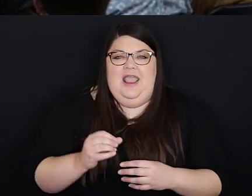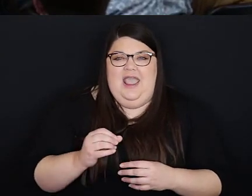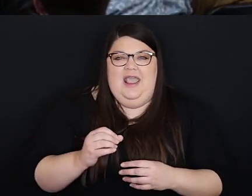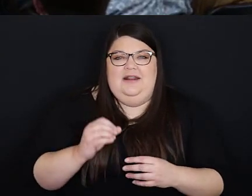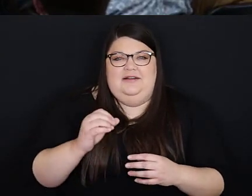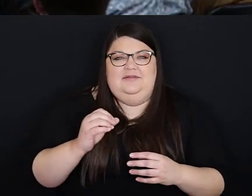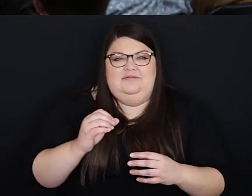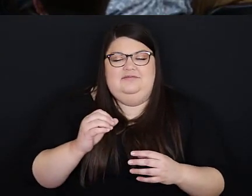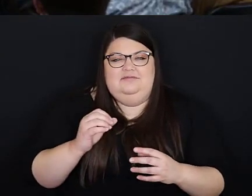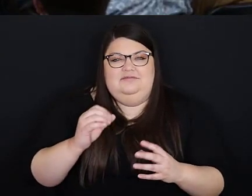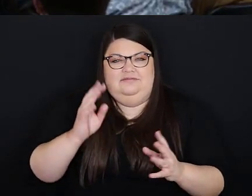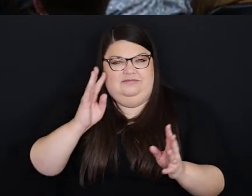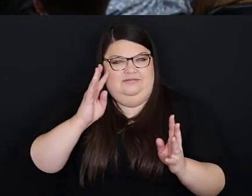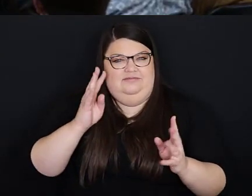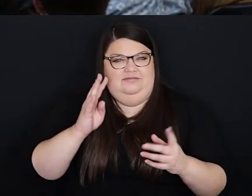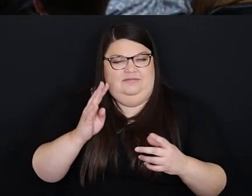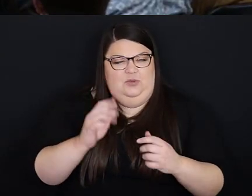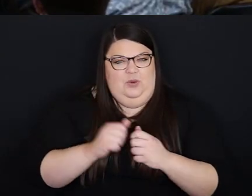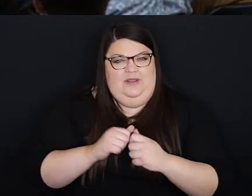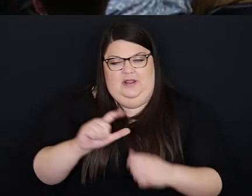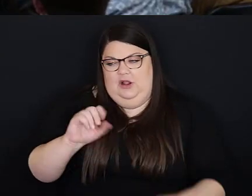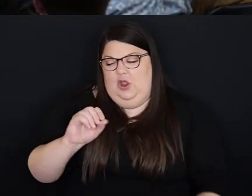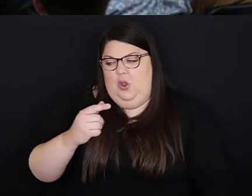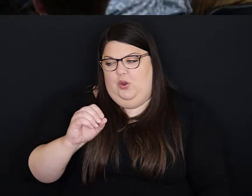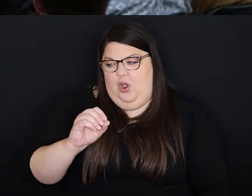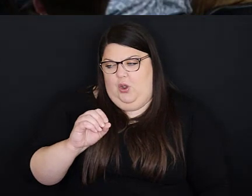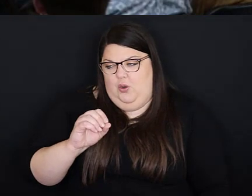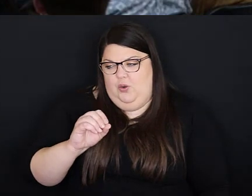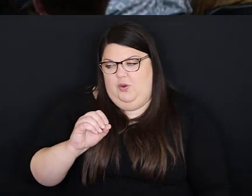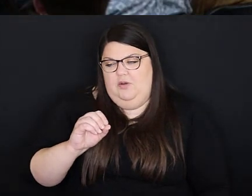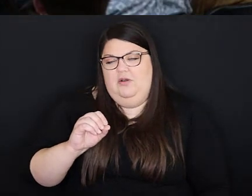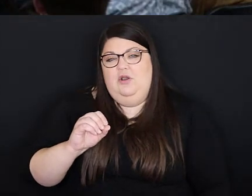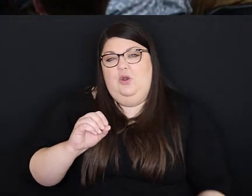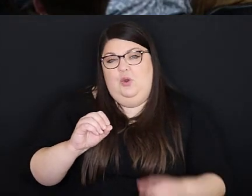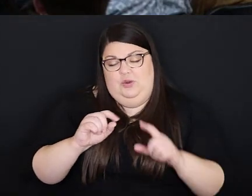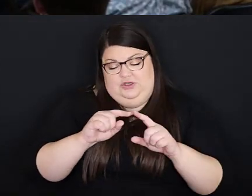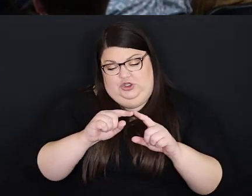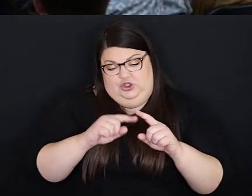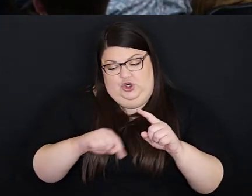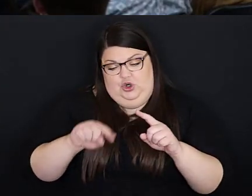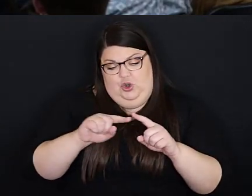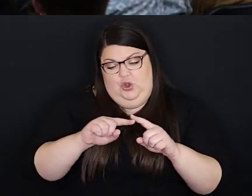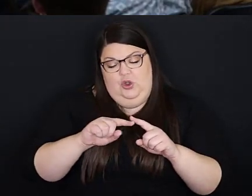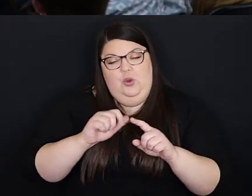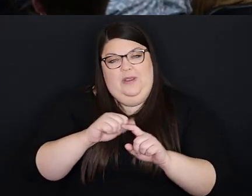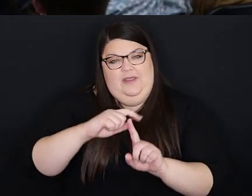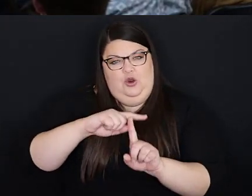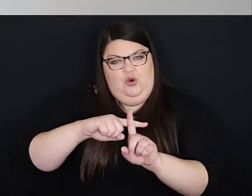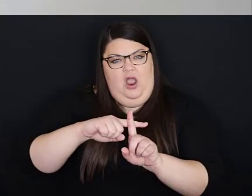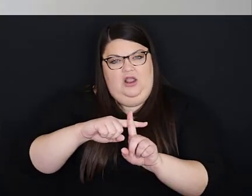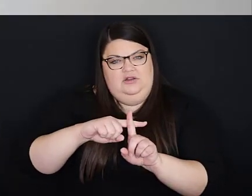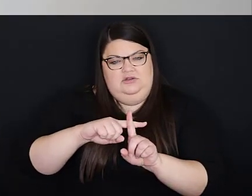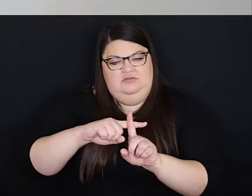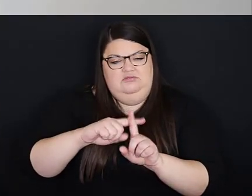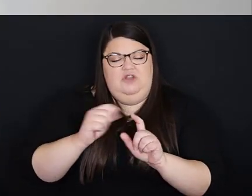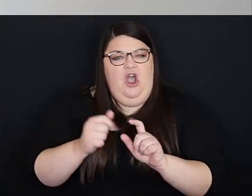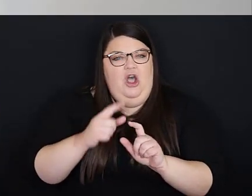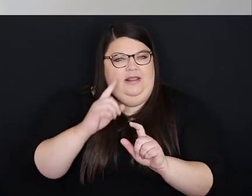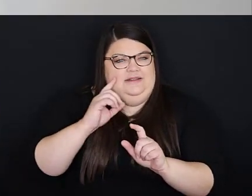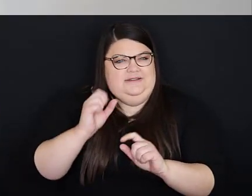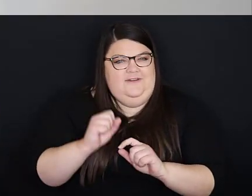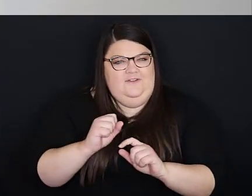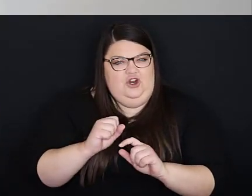And I formulated a logo, which is a circle with a cross inside. It's just all in